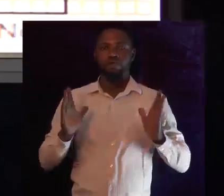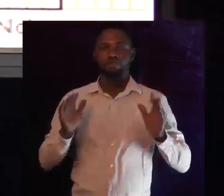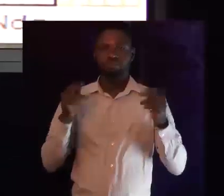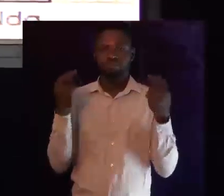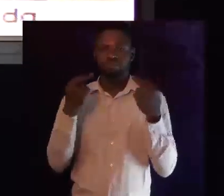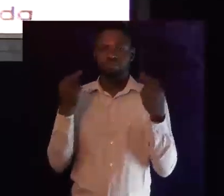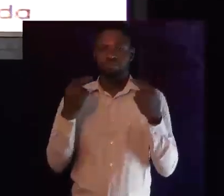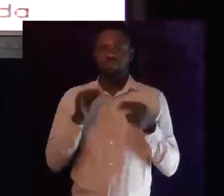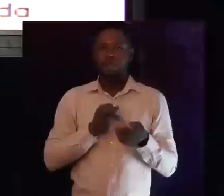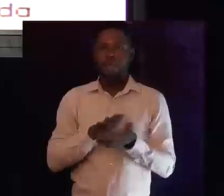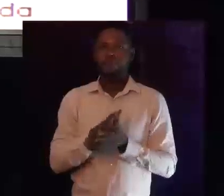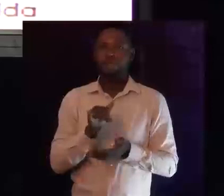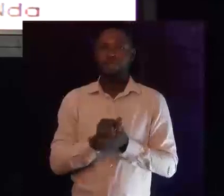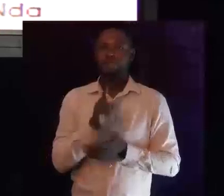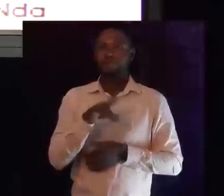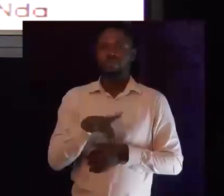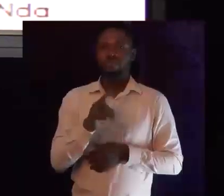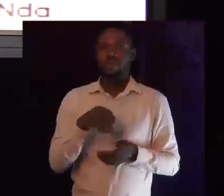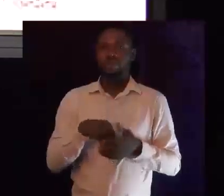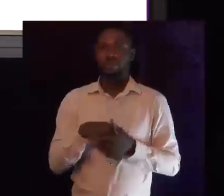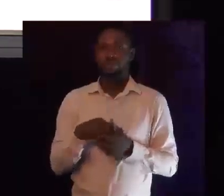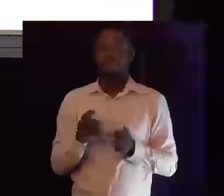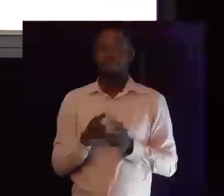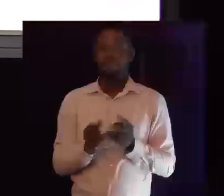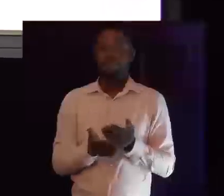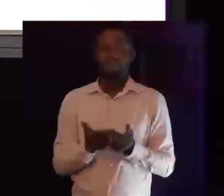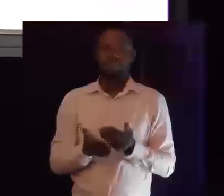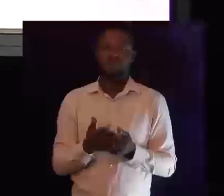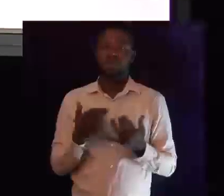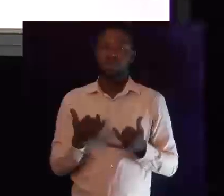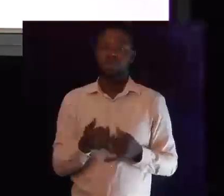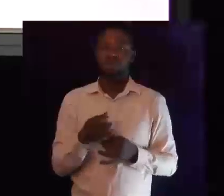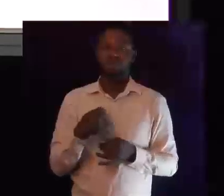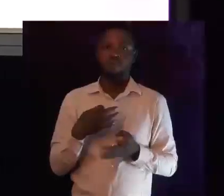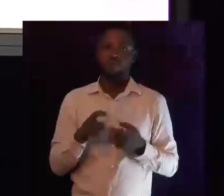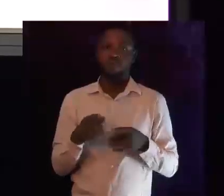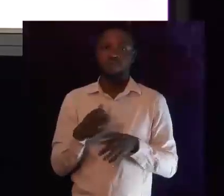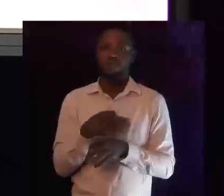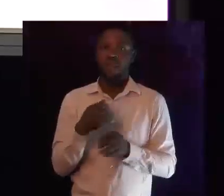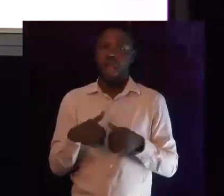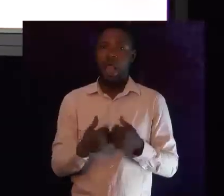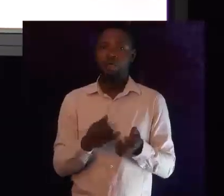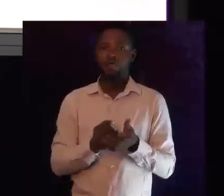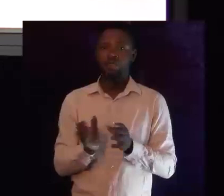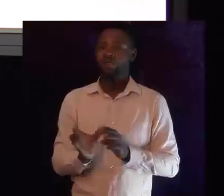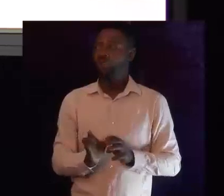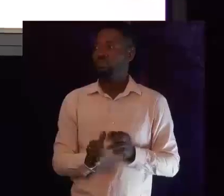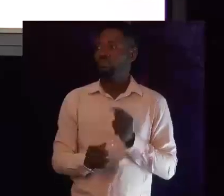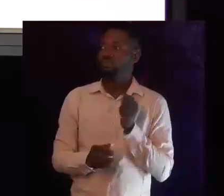Alrighty then. I believe that you found that very, very easy. Now we're going to just take a look at how it's